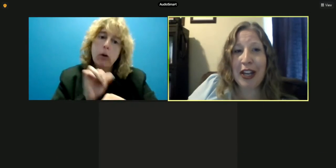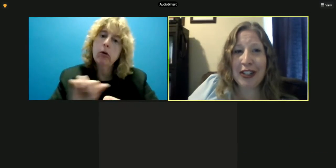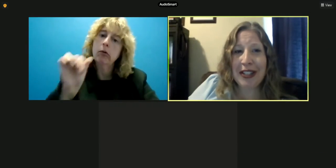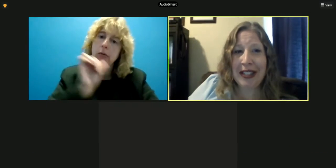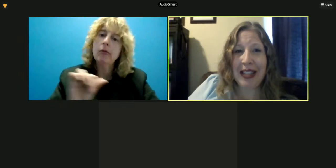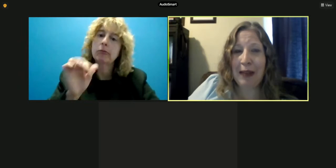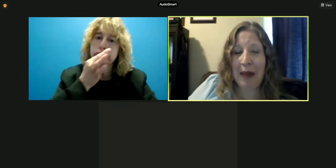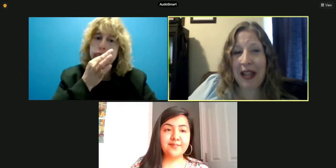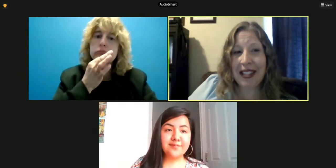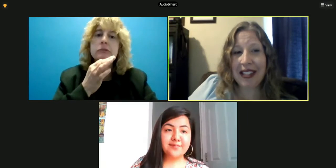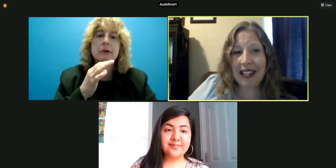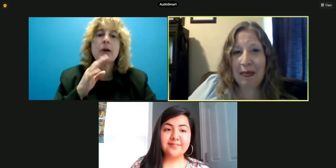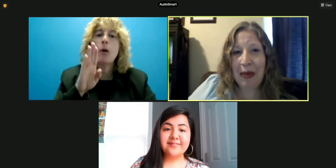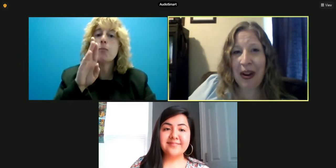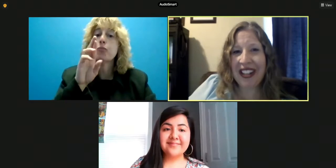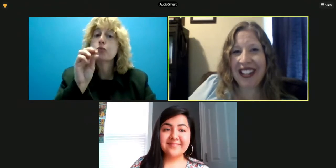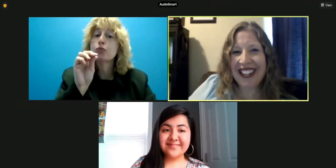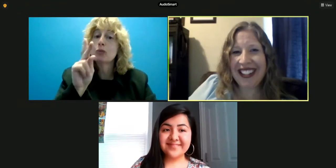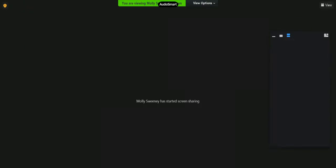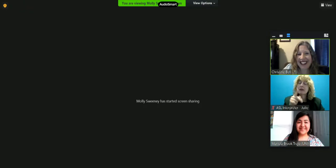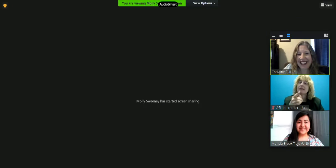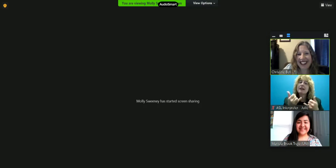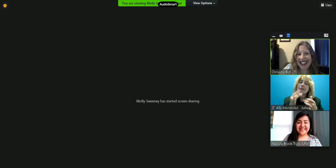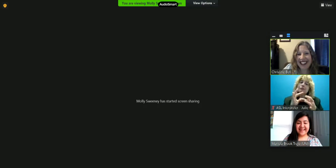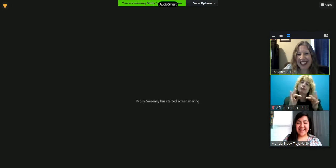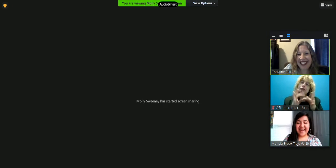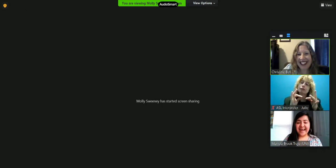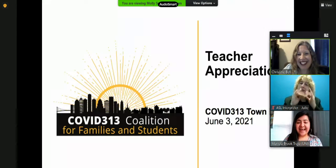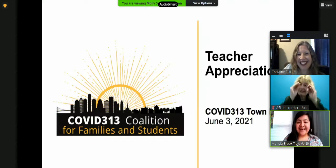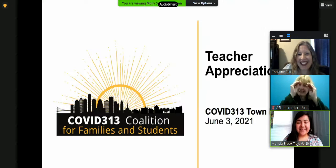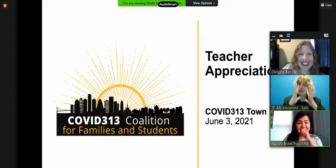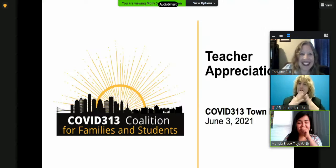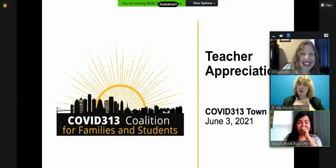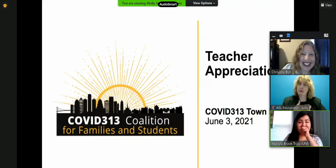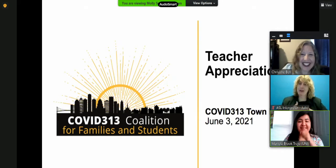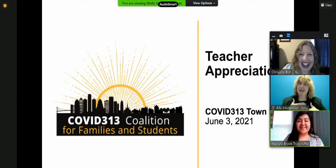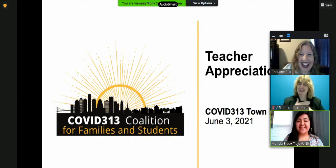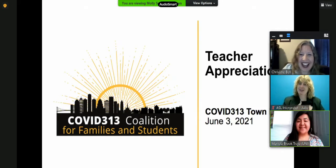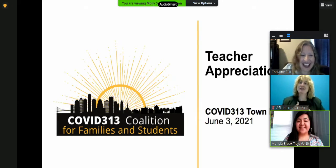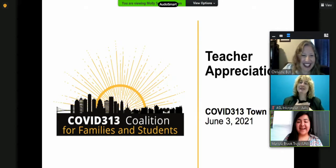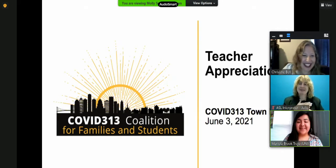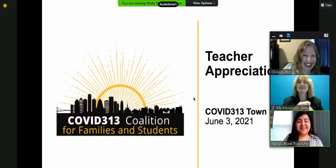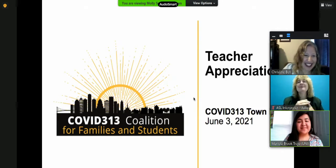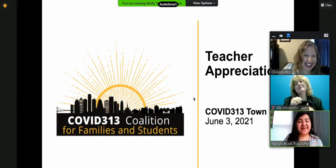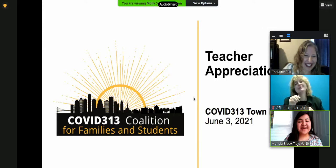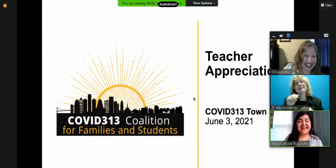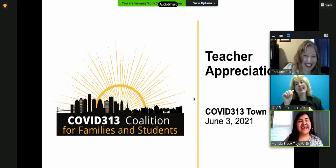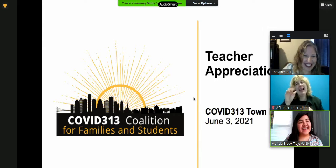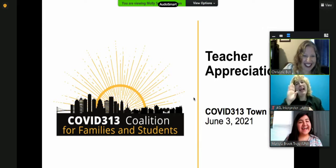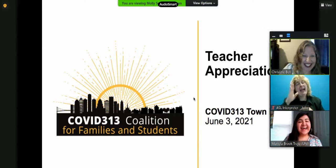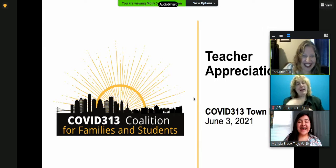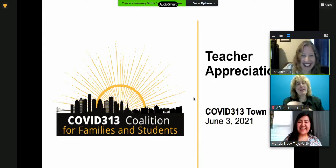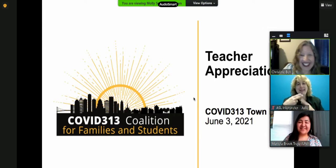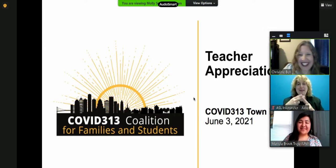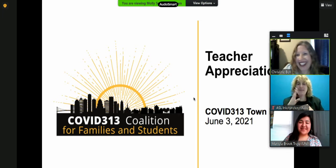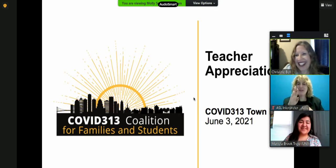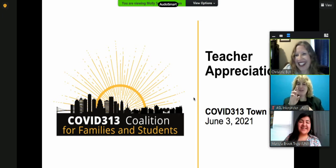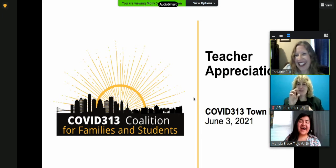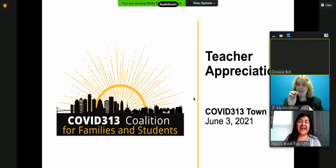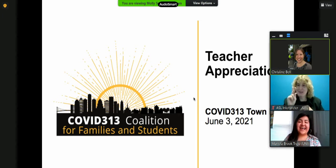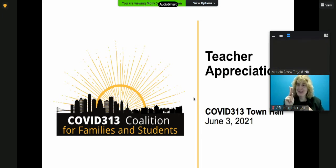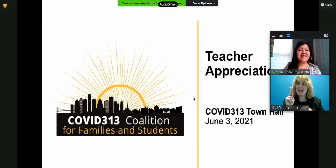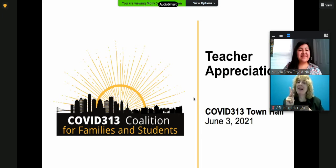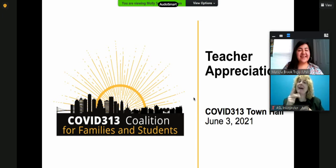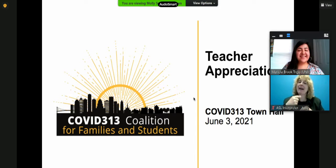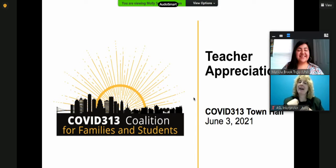appreciation segment. Brooke. Hi. So yes, my name is Brooke. I'm from